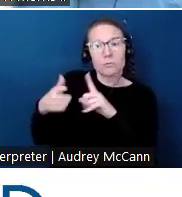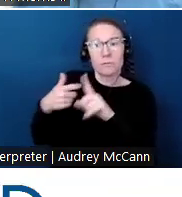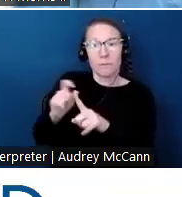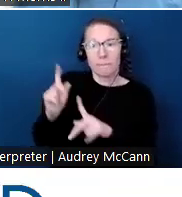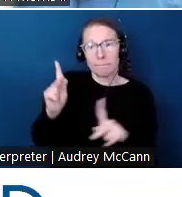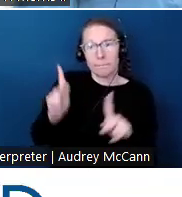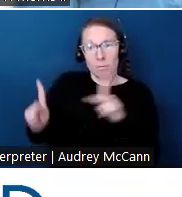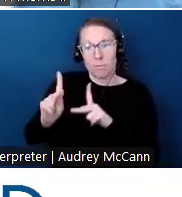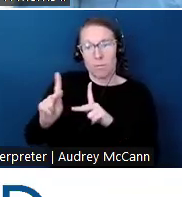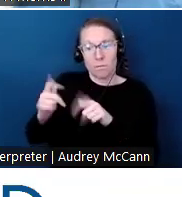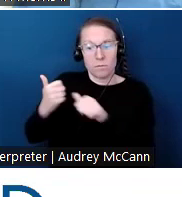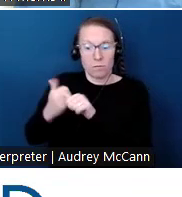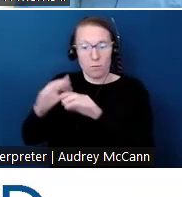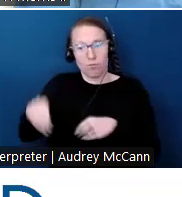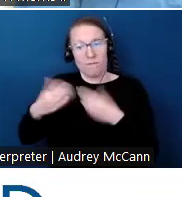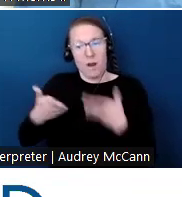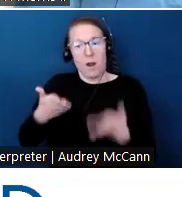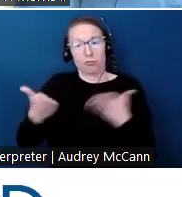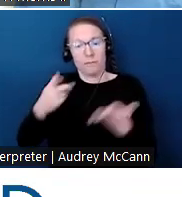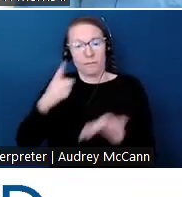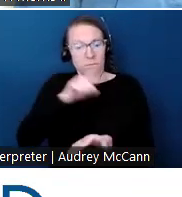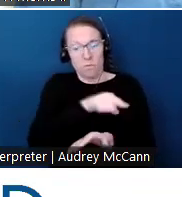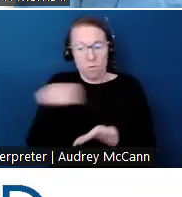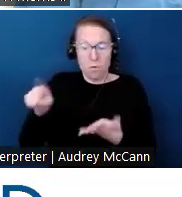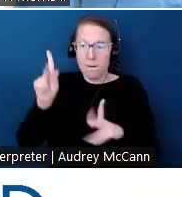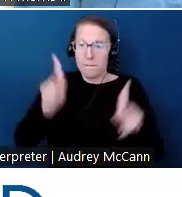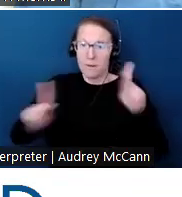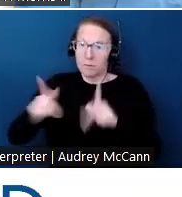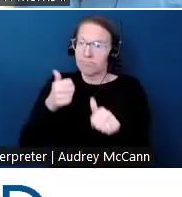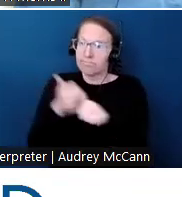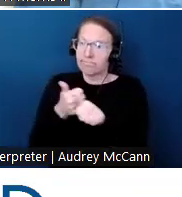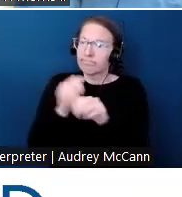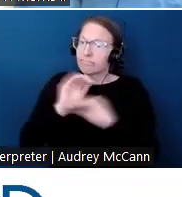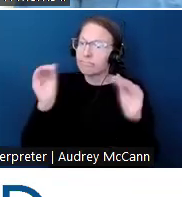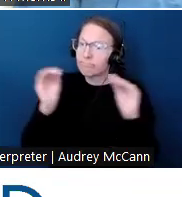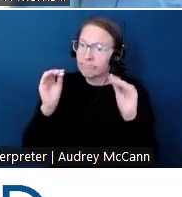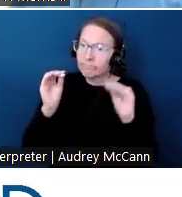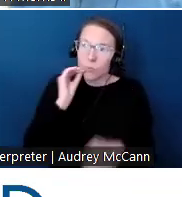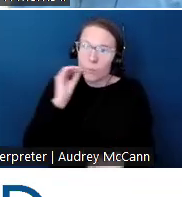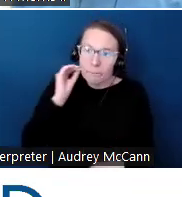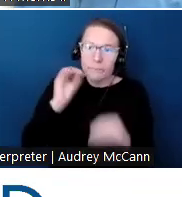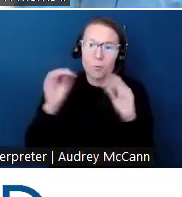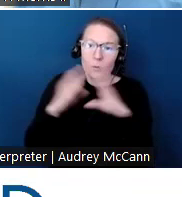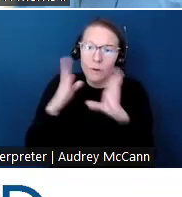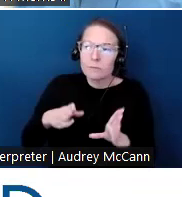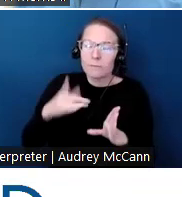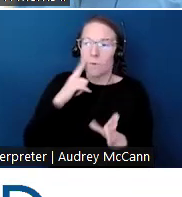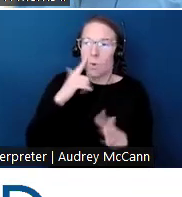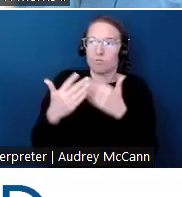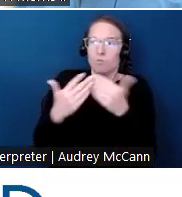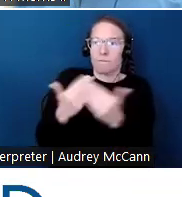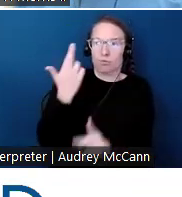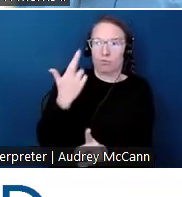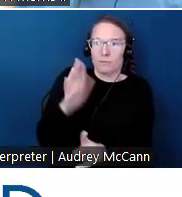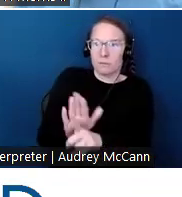are providing services for individuals who are unhoused for whatever reason. And we